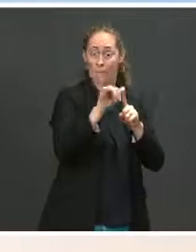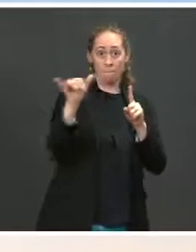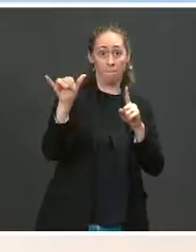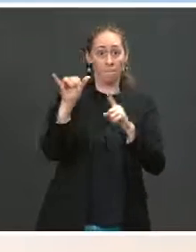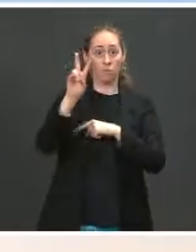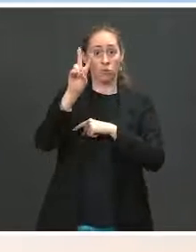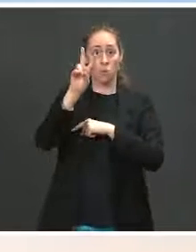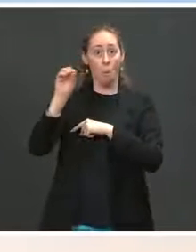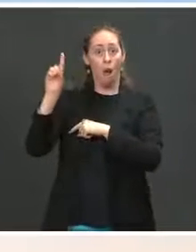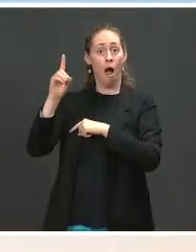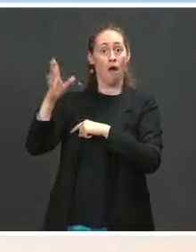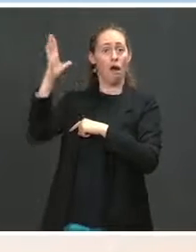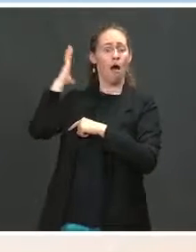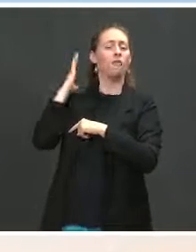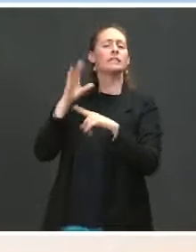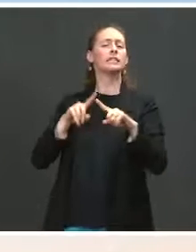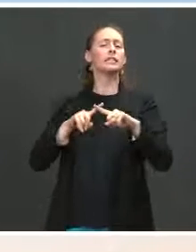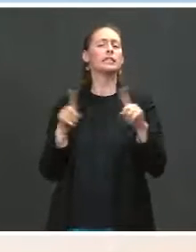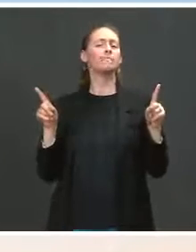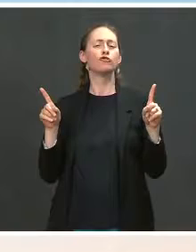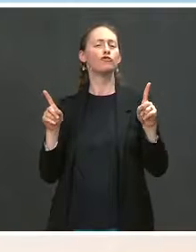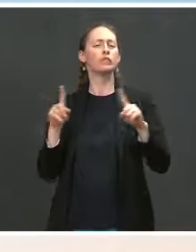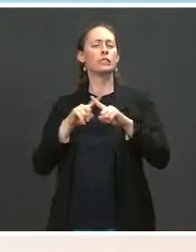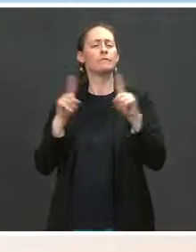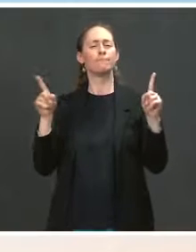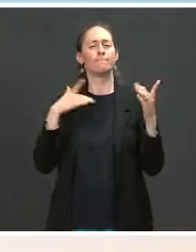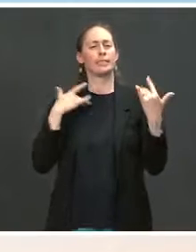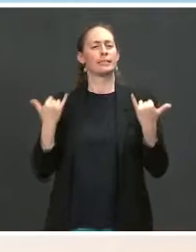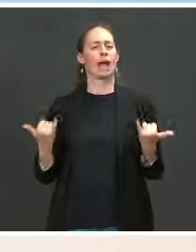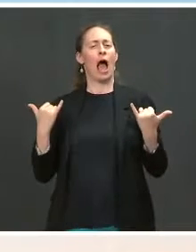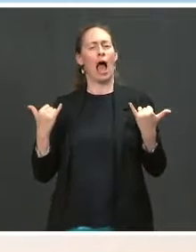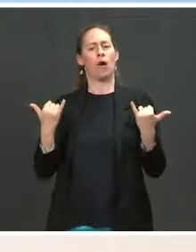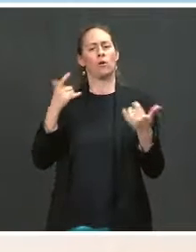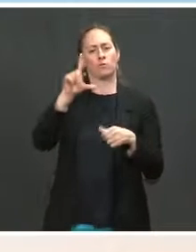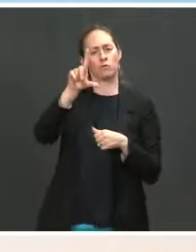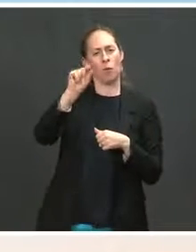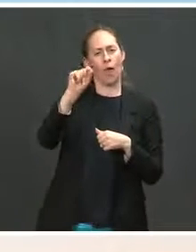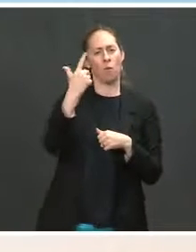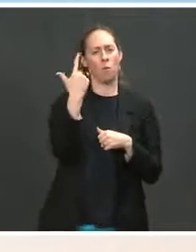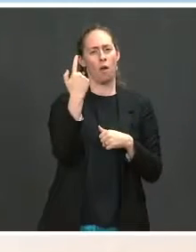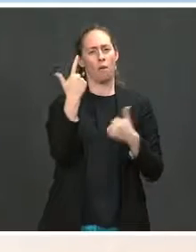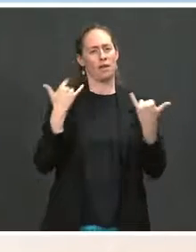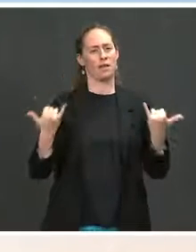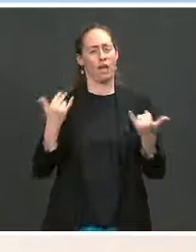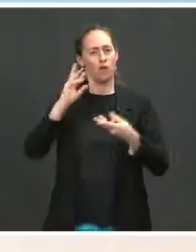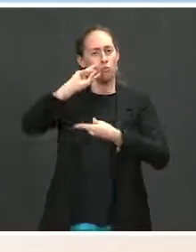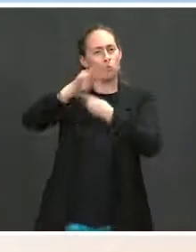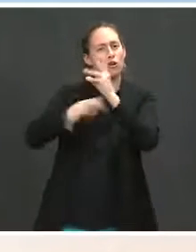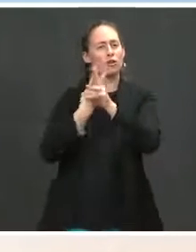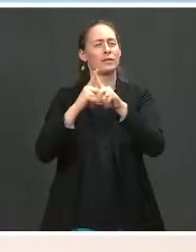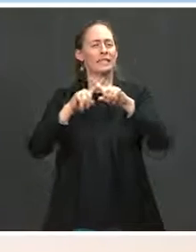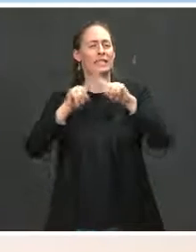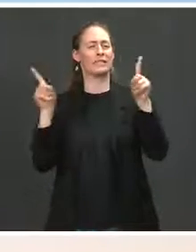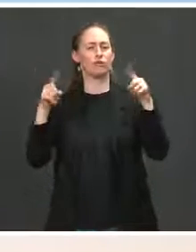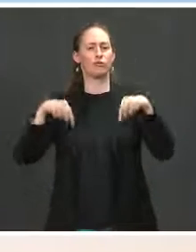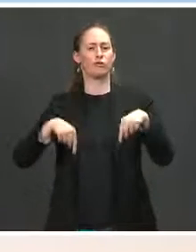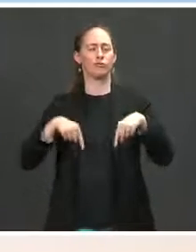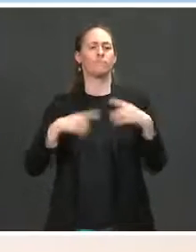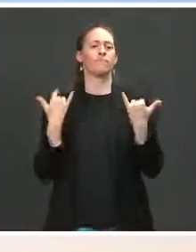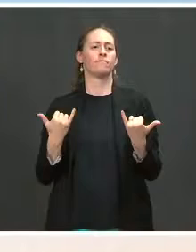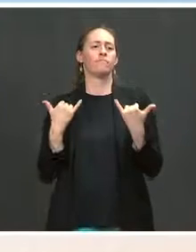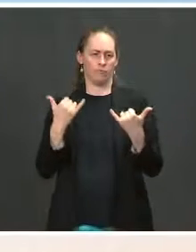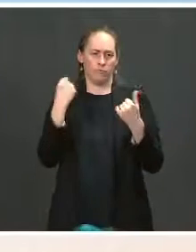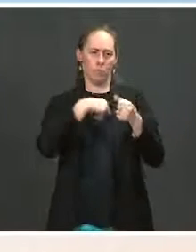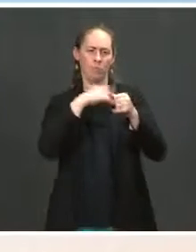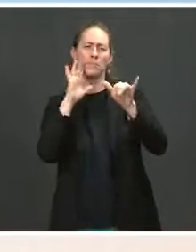through the 2001 mindset. We have to look at things through the 2021 world. So we will be monitoring our administration, our